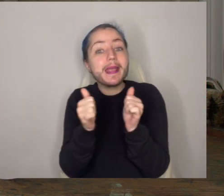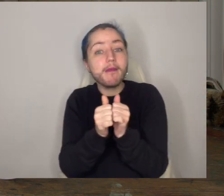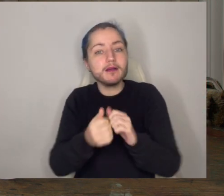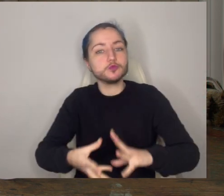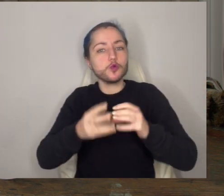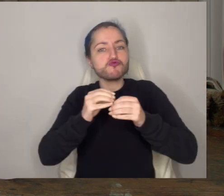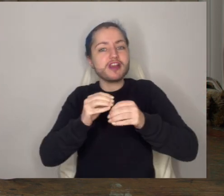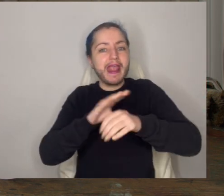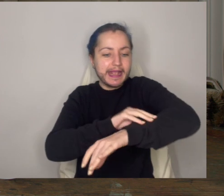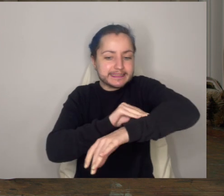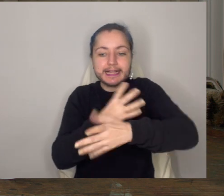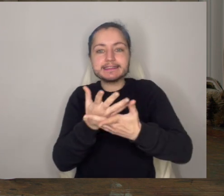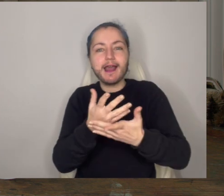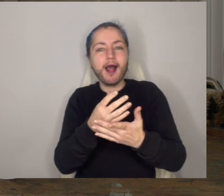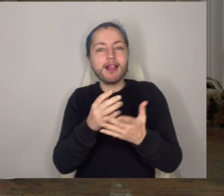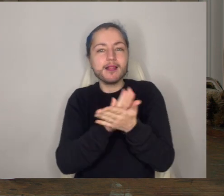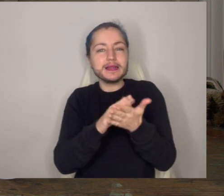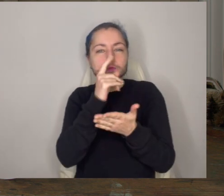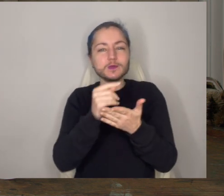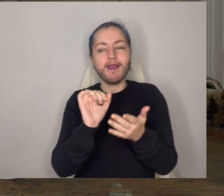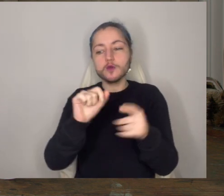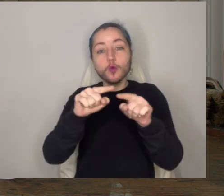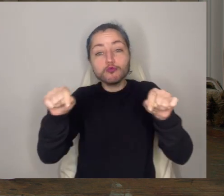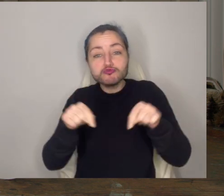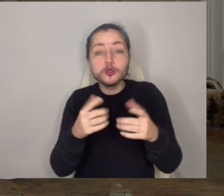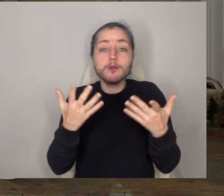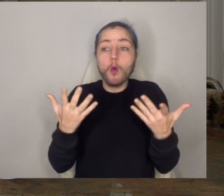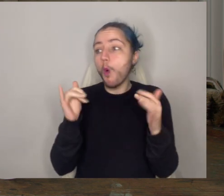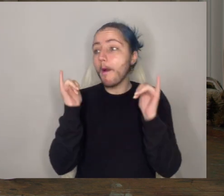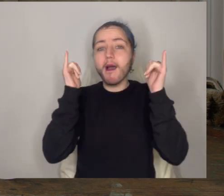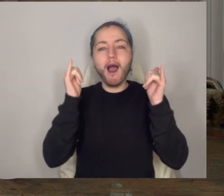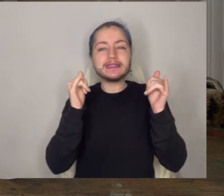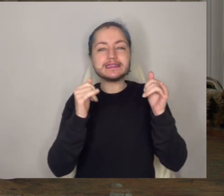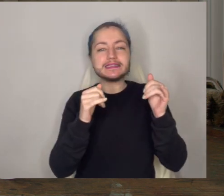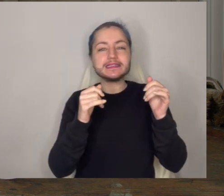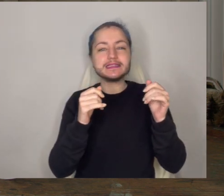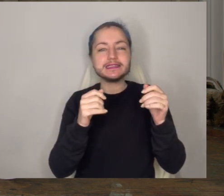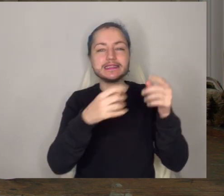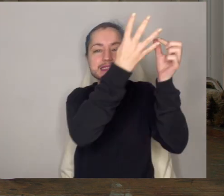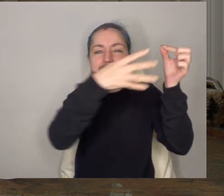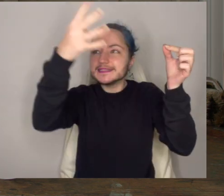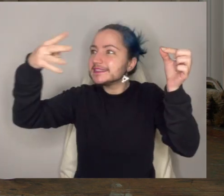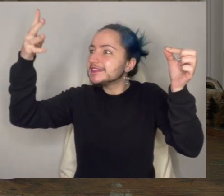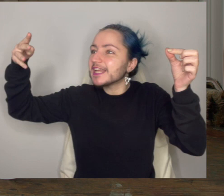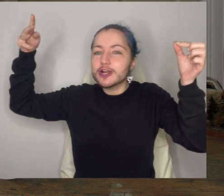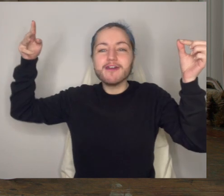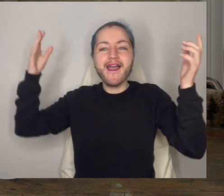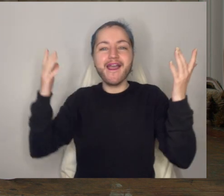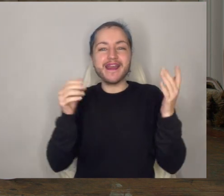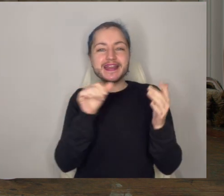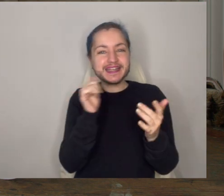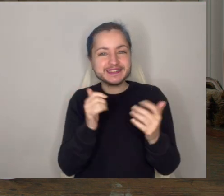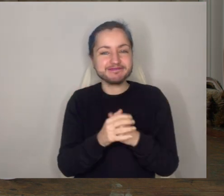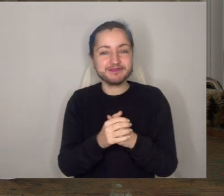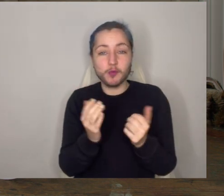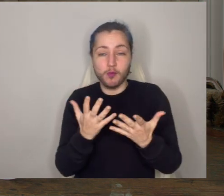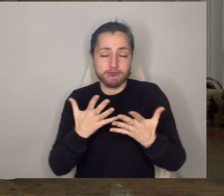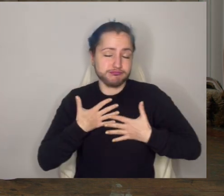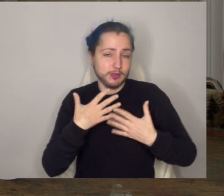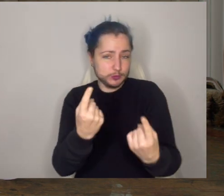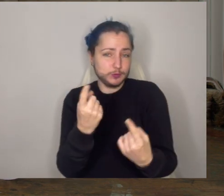textile that you can use to decorate your room or a party or whatever you want to decorate. And